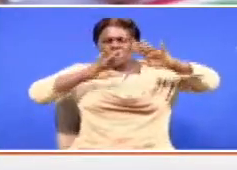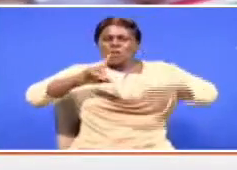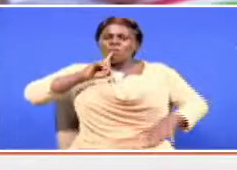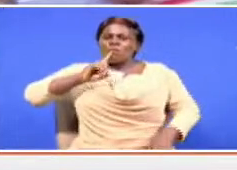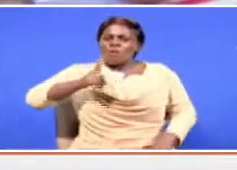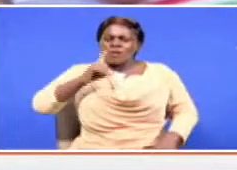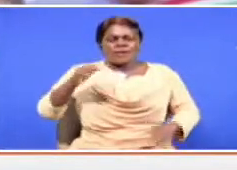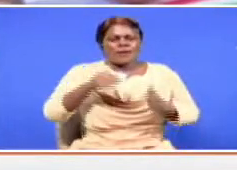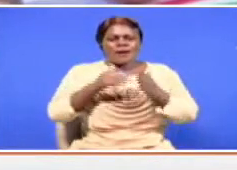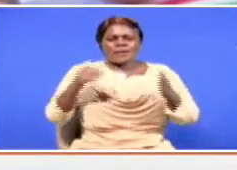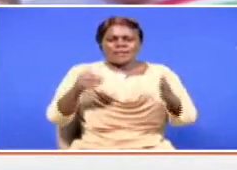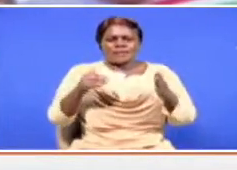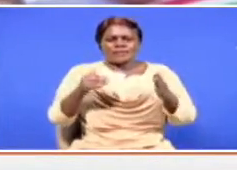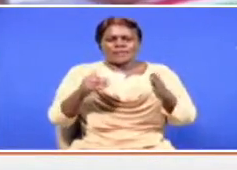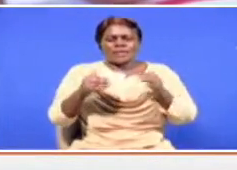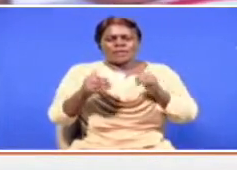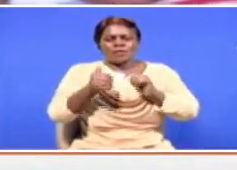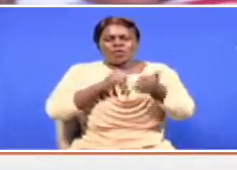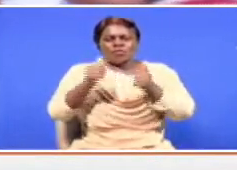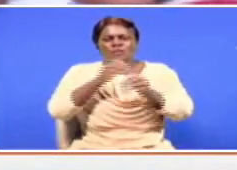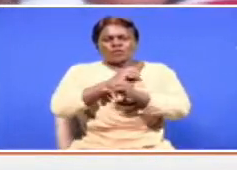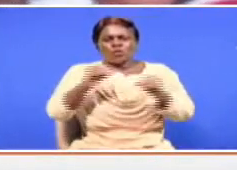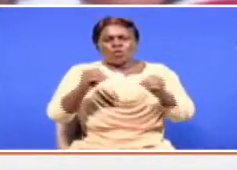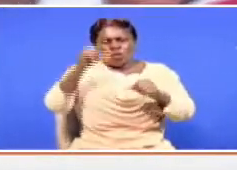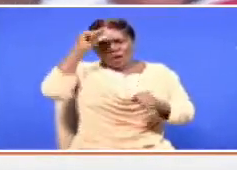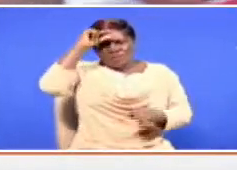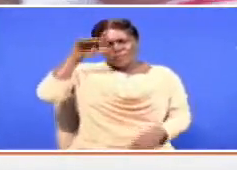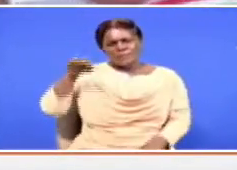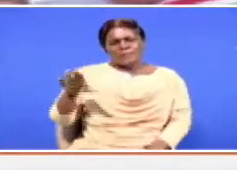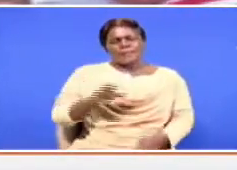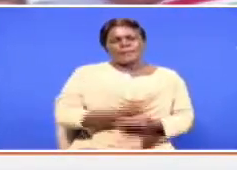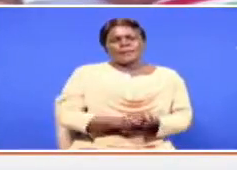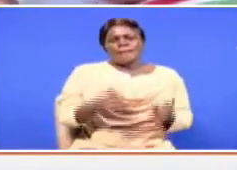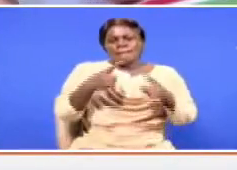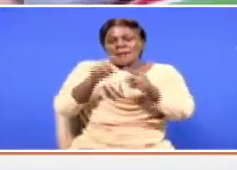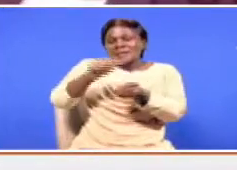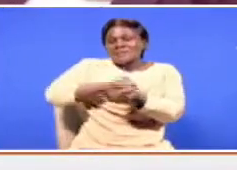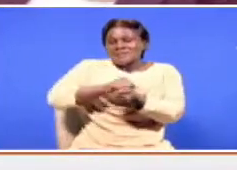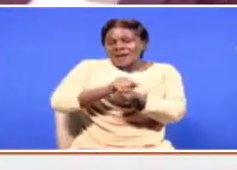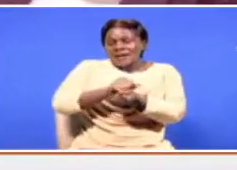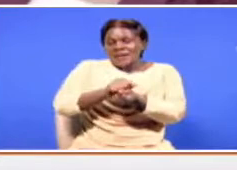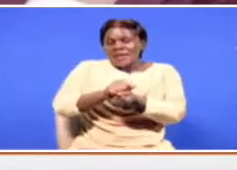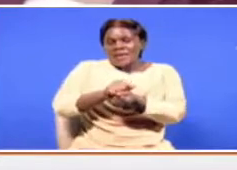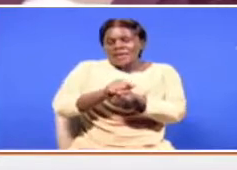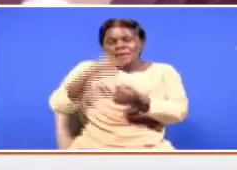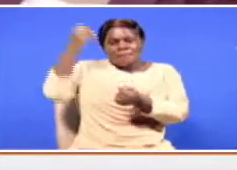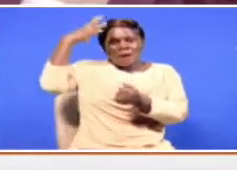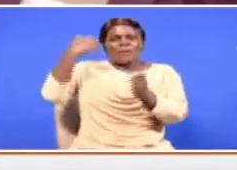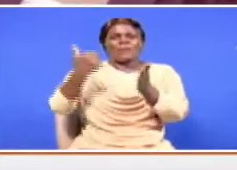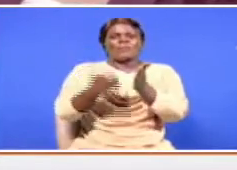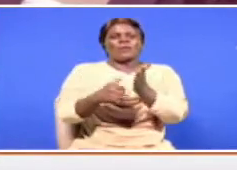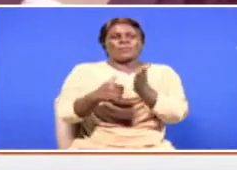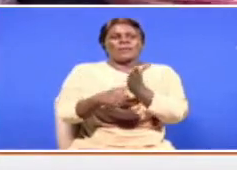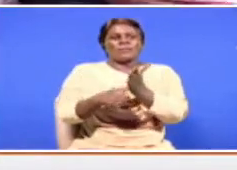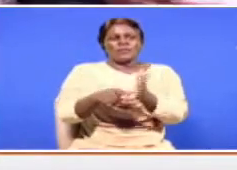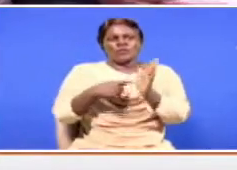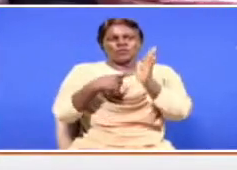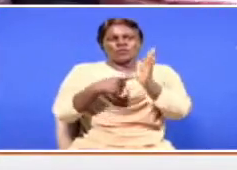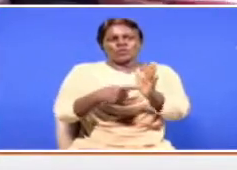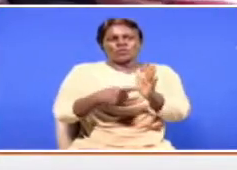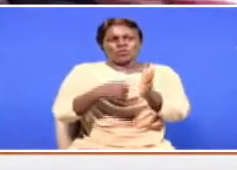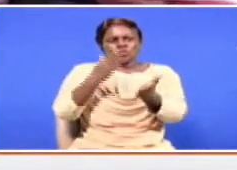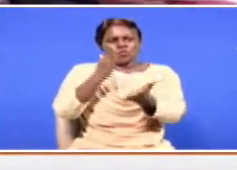warning against incompetence in his administration. But Friday's power crisis seems to have exposed the